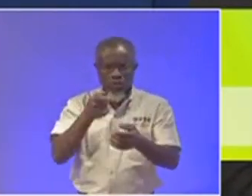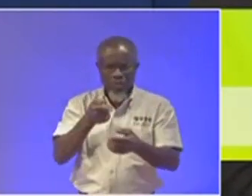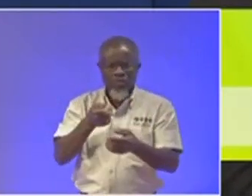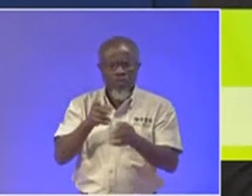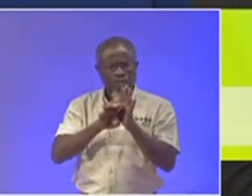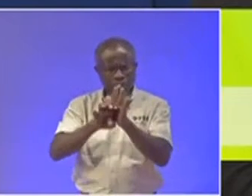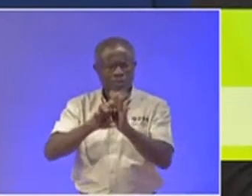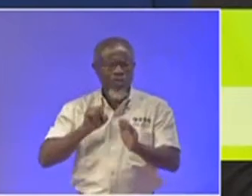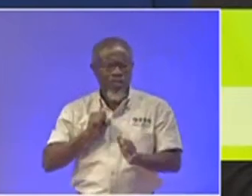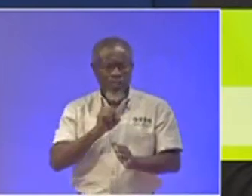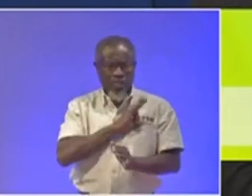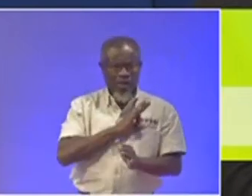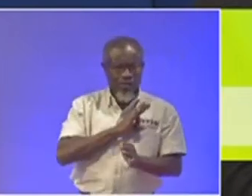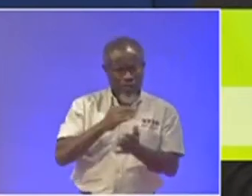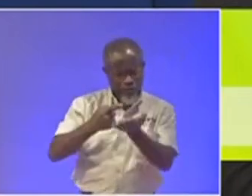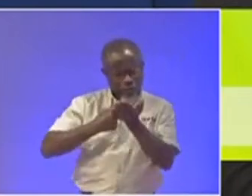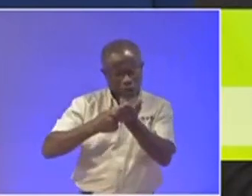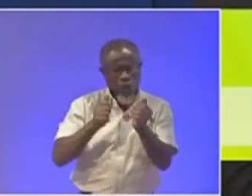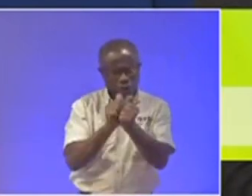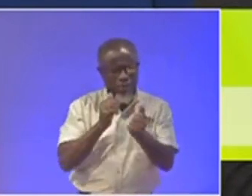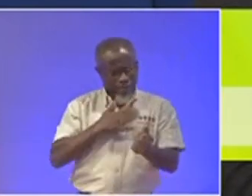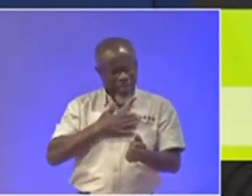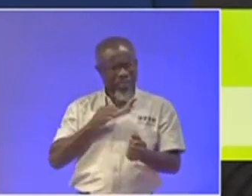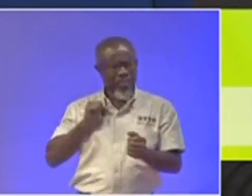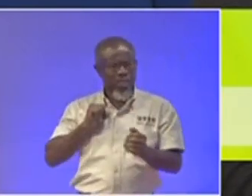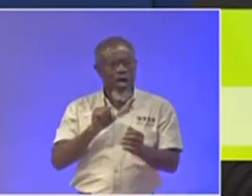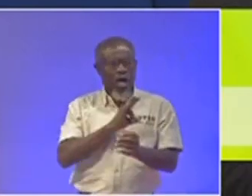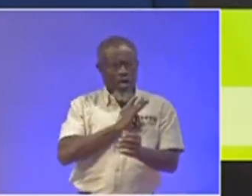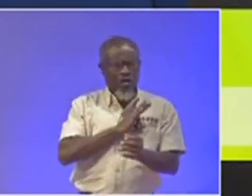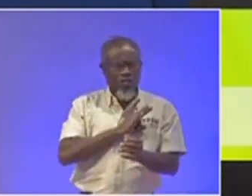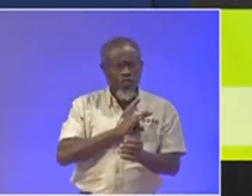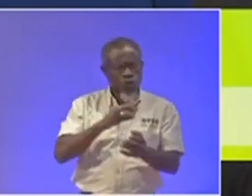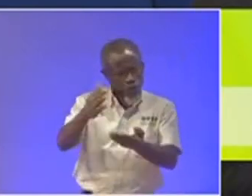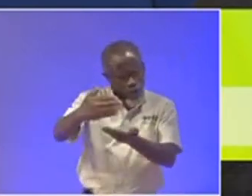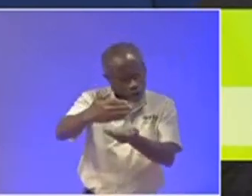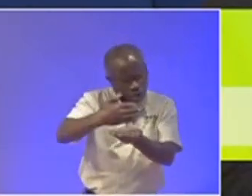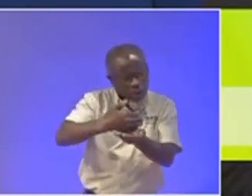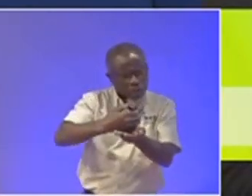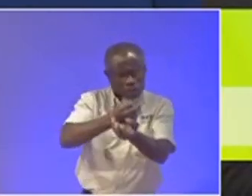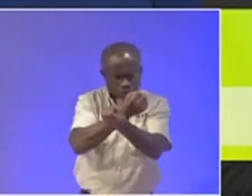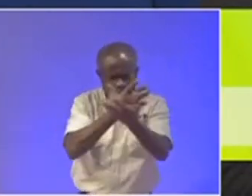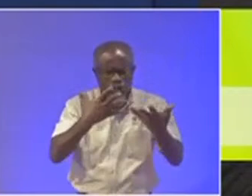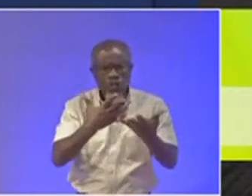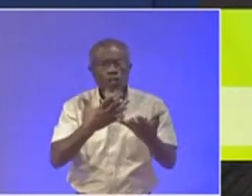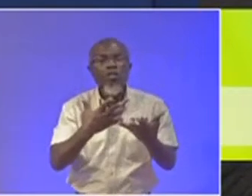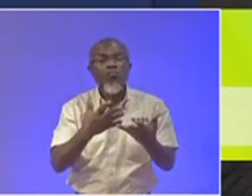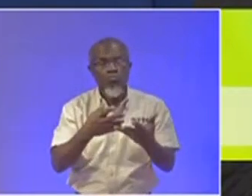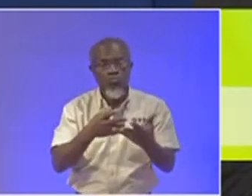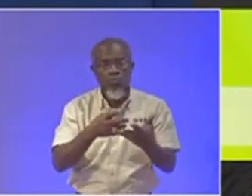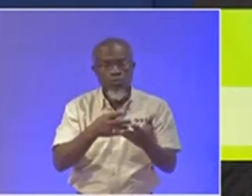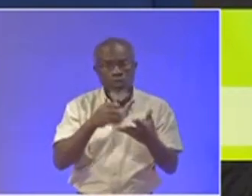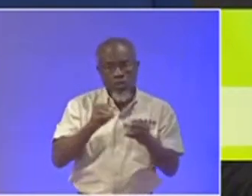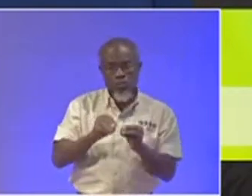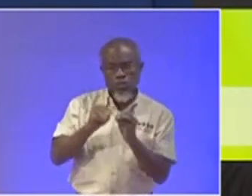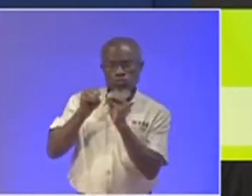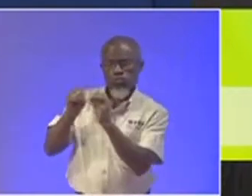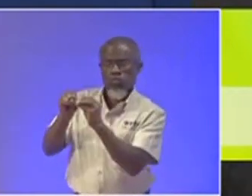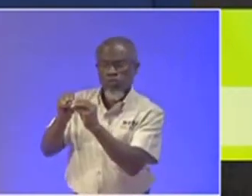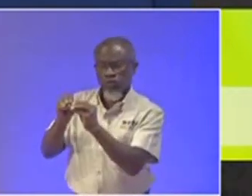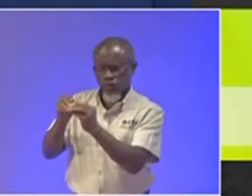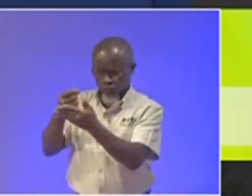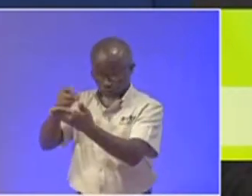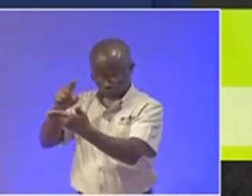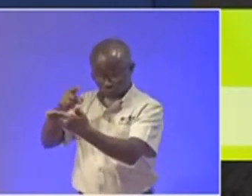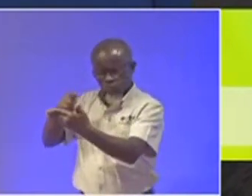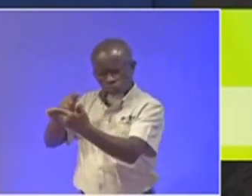talking to my staff just last week about that. We collect data and we send as a part of an accountability system. So we